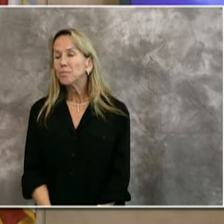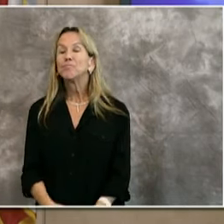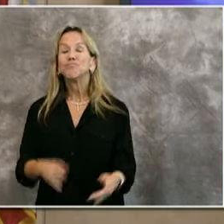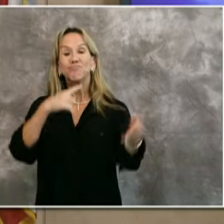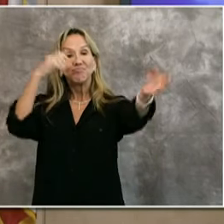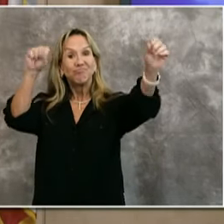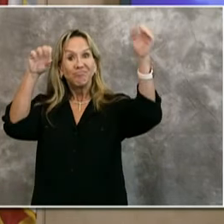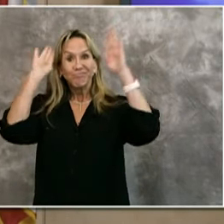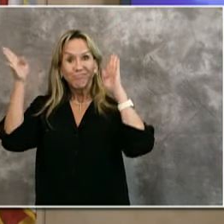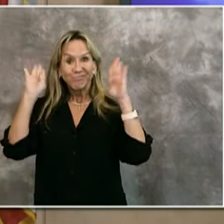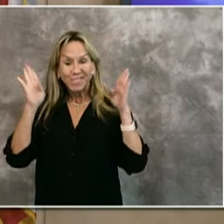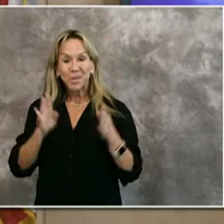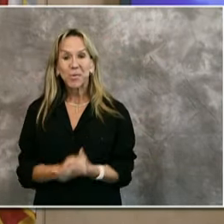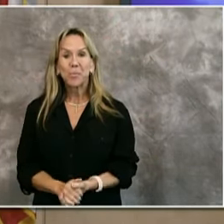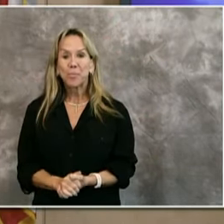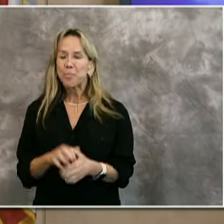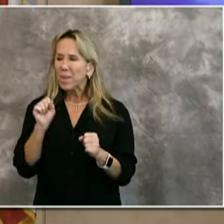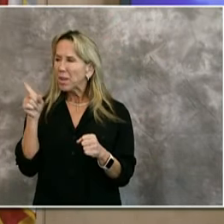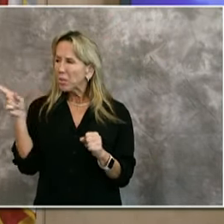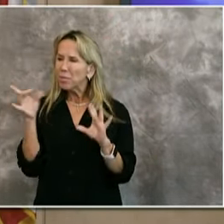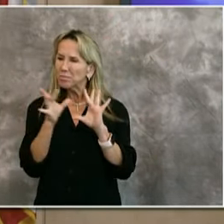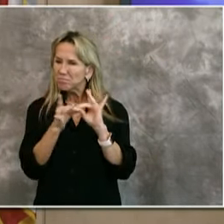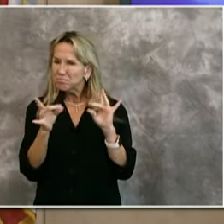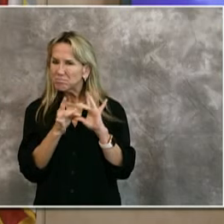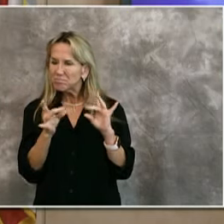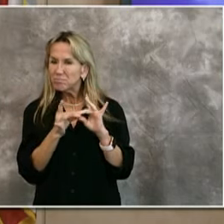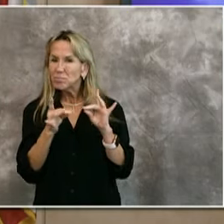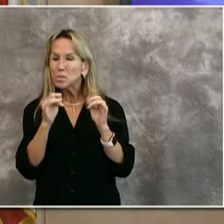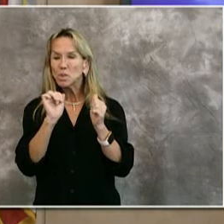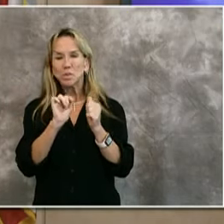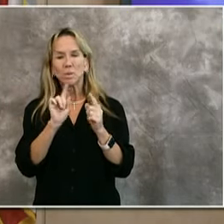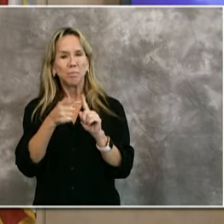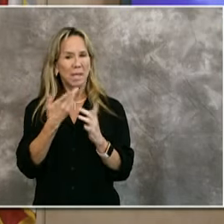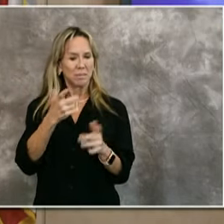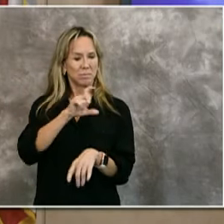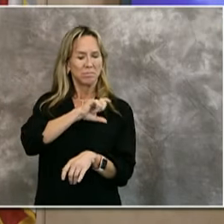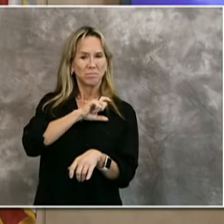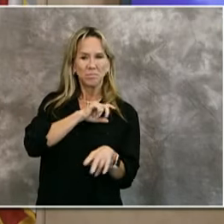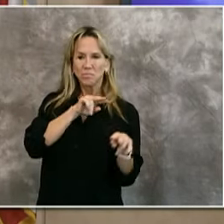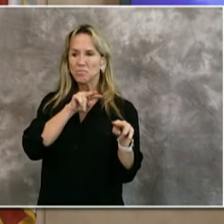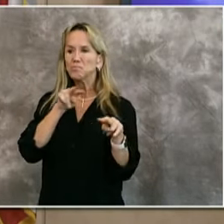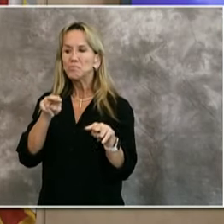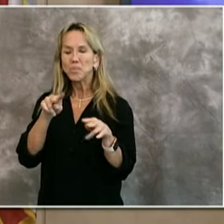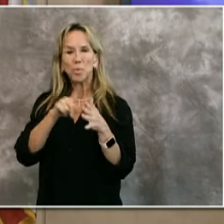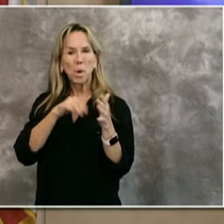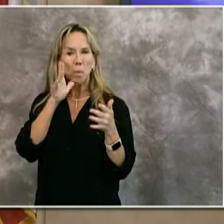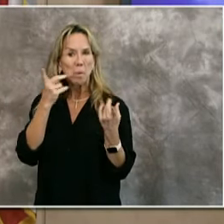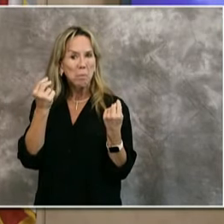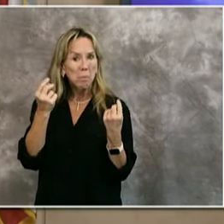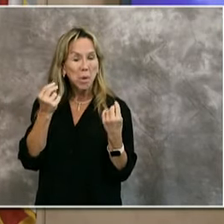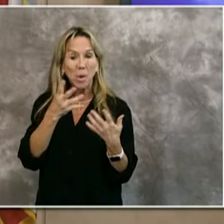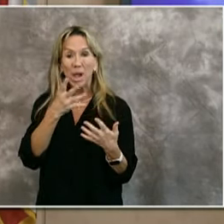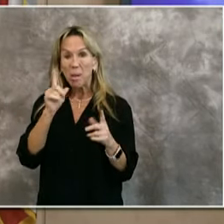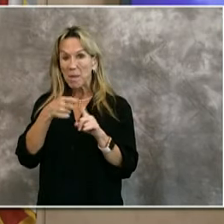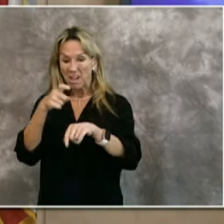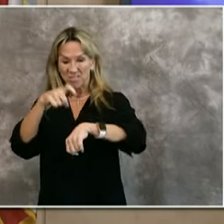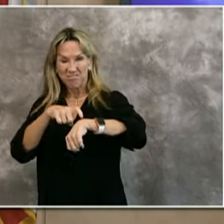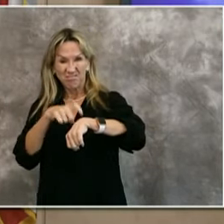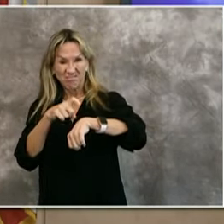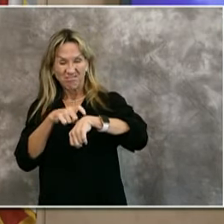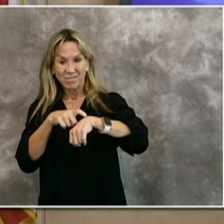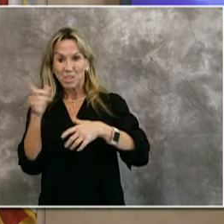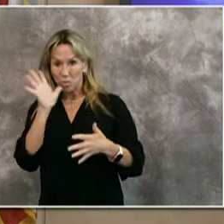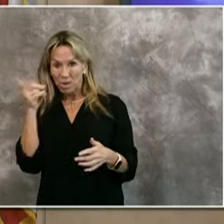Yes, hello. Can you talk a little bit about the enforcement and penalties in relation to the curfew? Will there